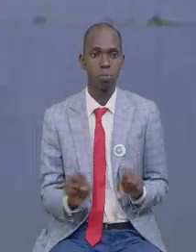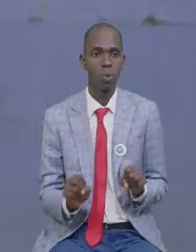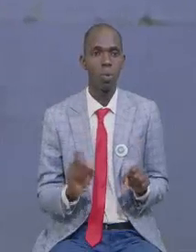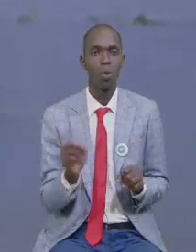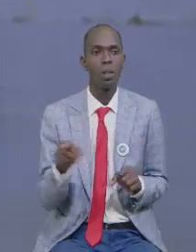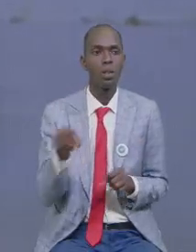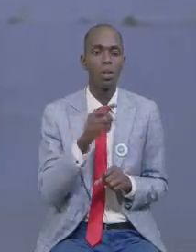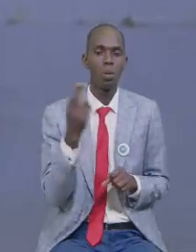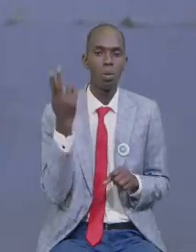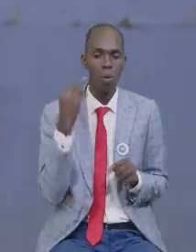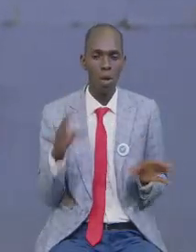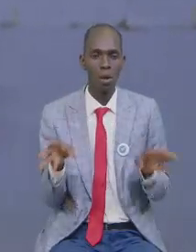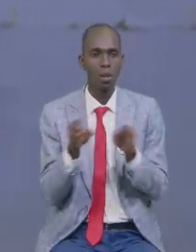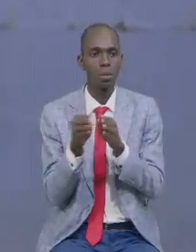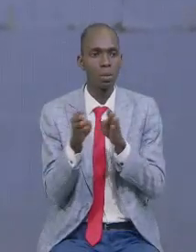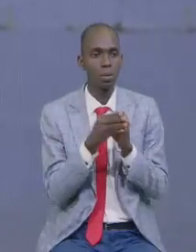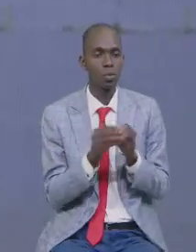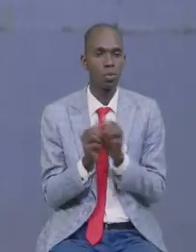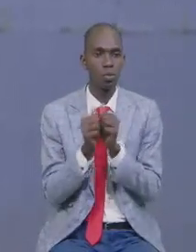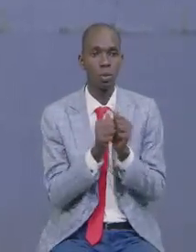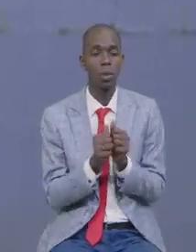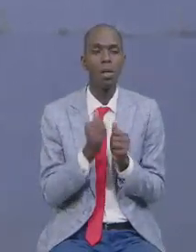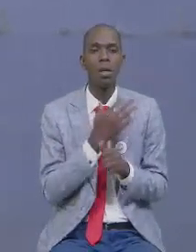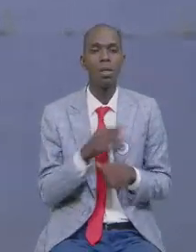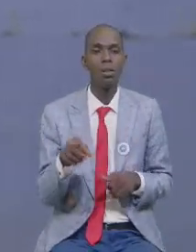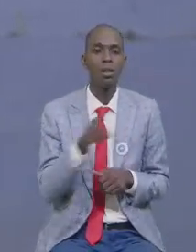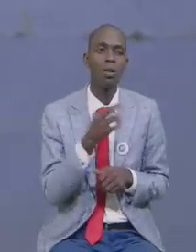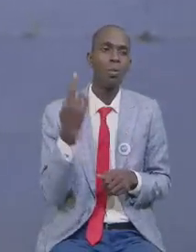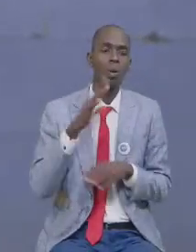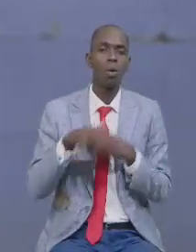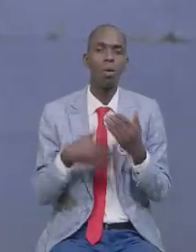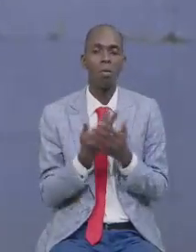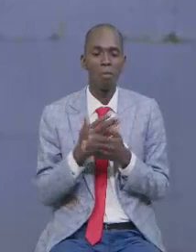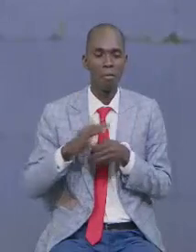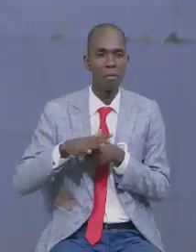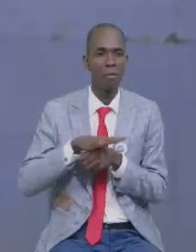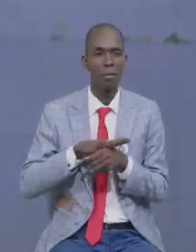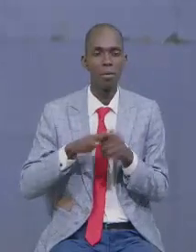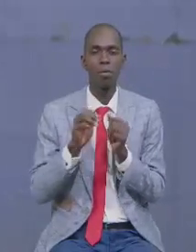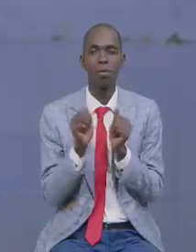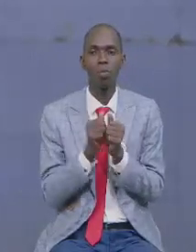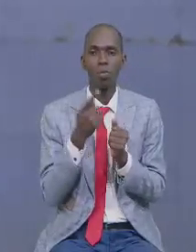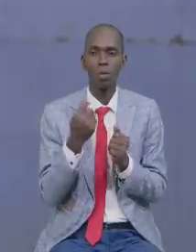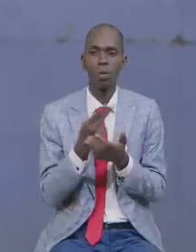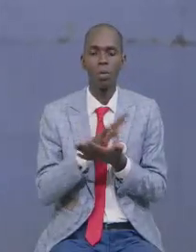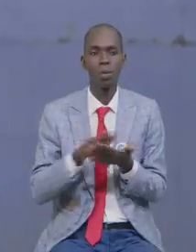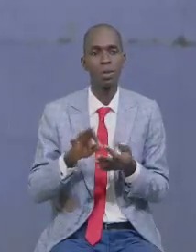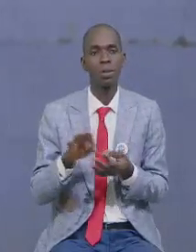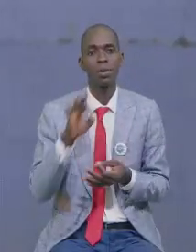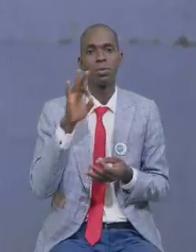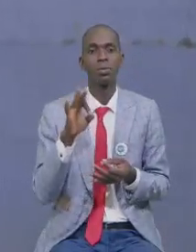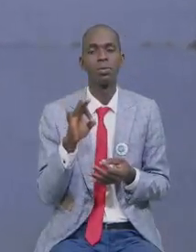were assembled together, and they were all filled with the Holy